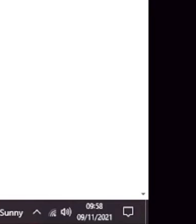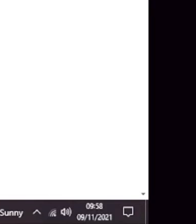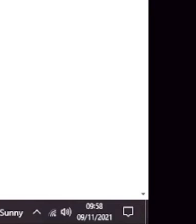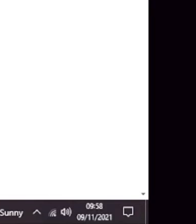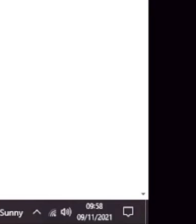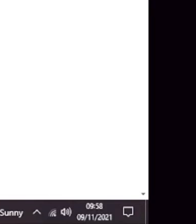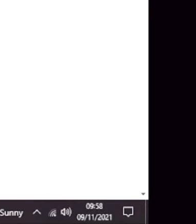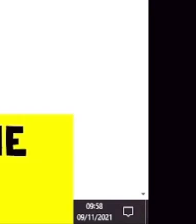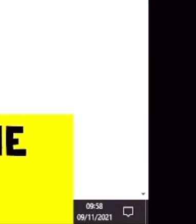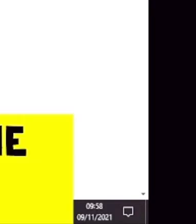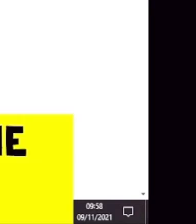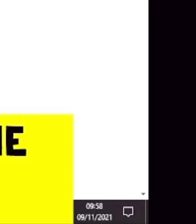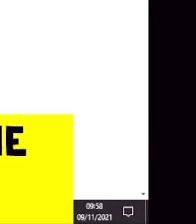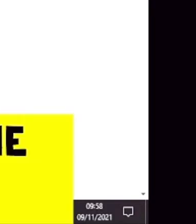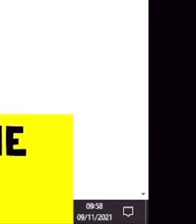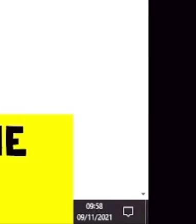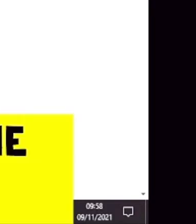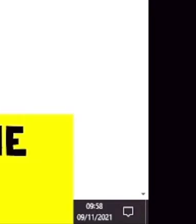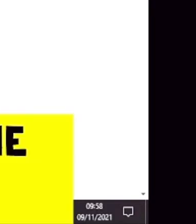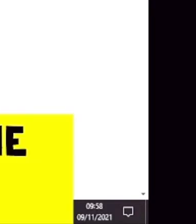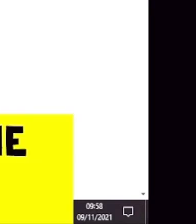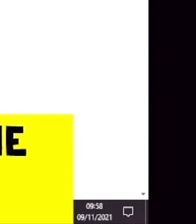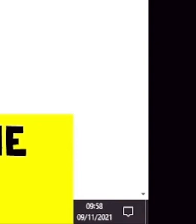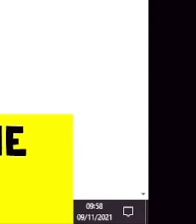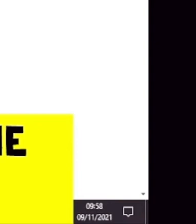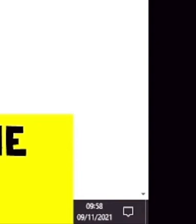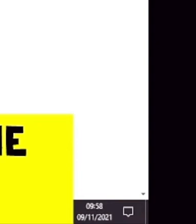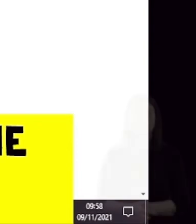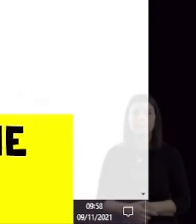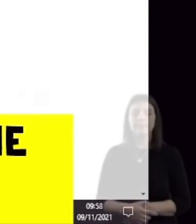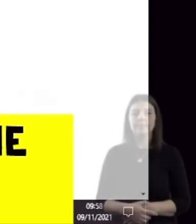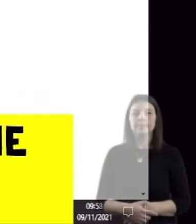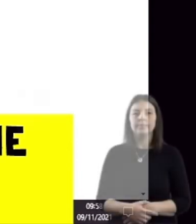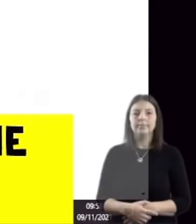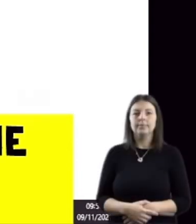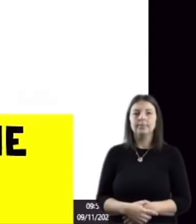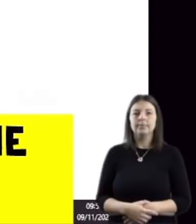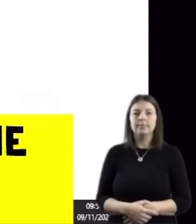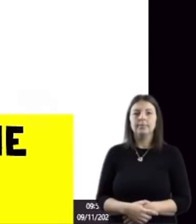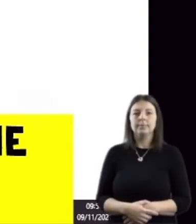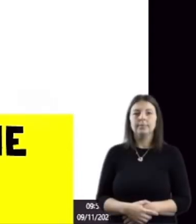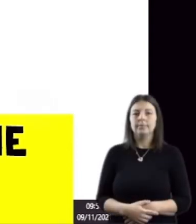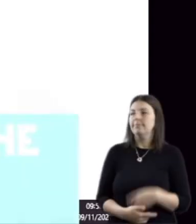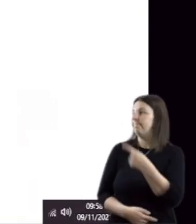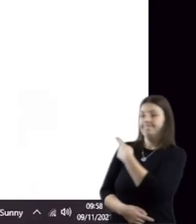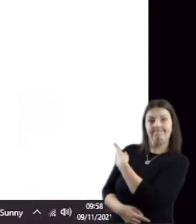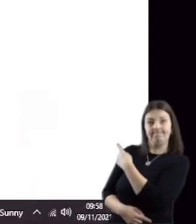Enter your IP address into the search bar. This will take you to your router's home page.